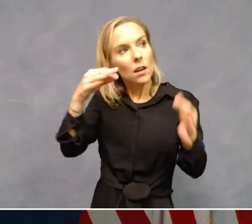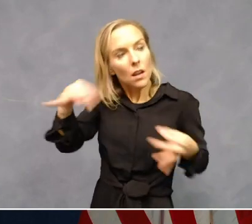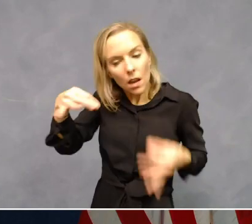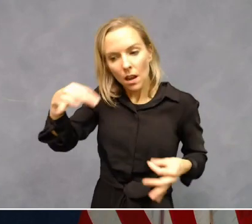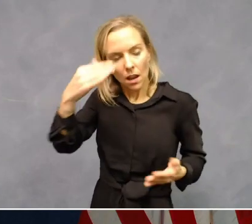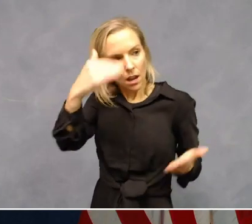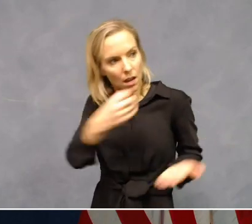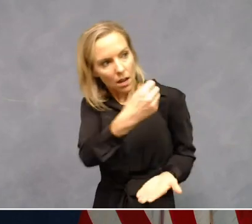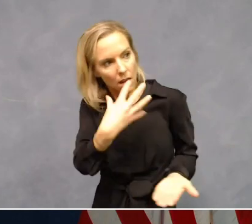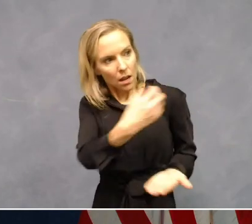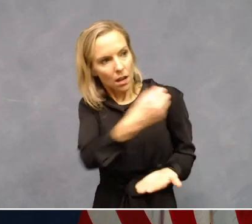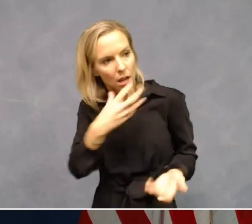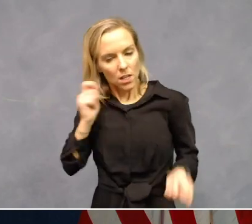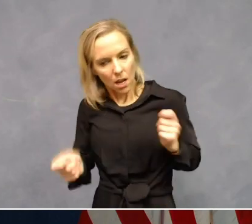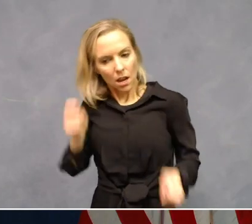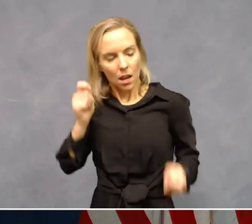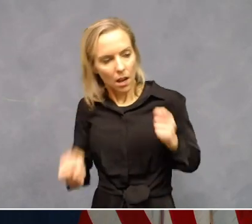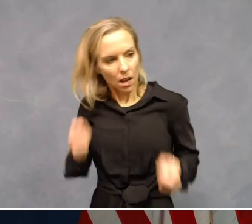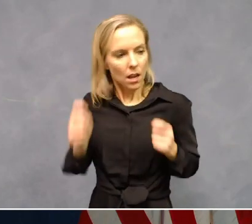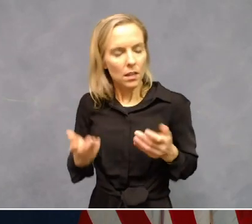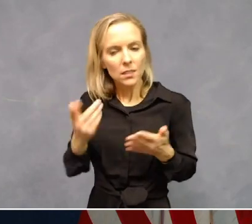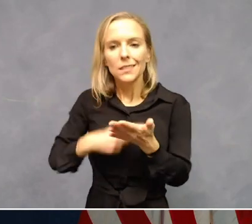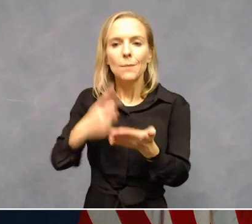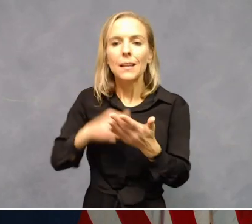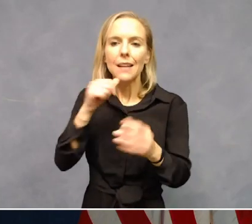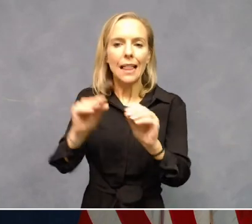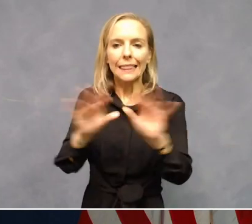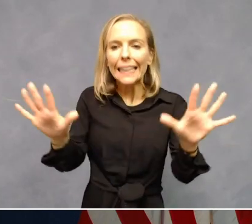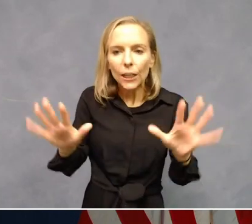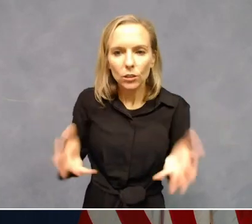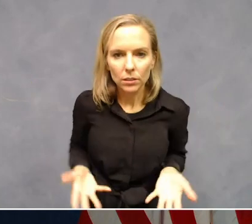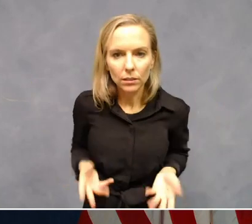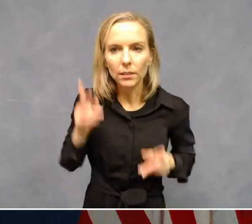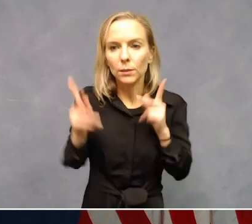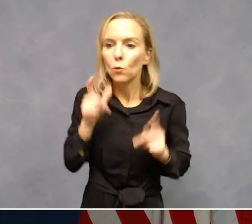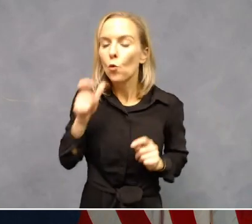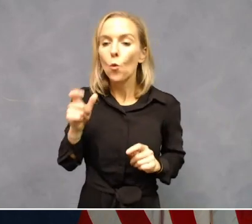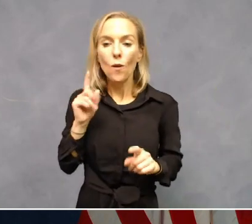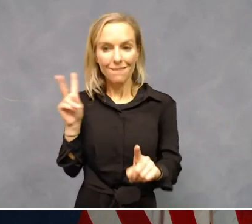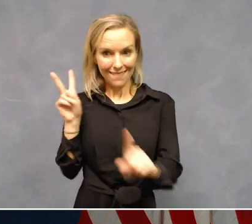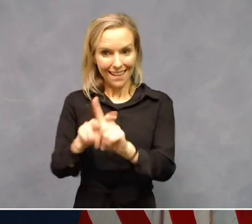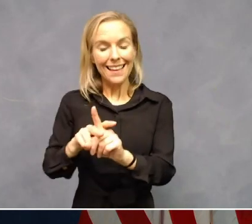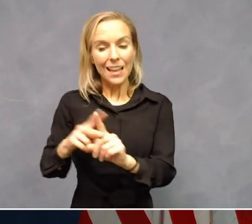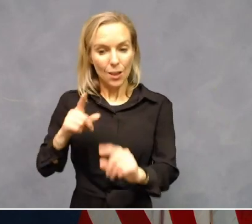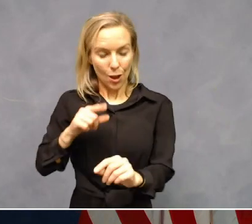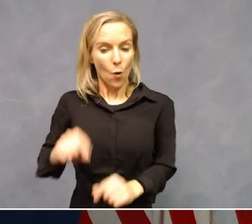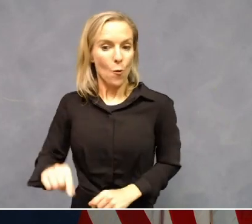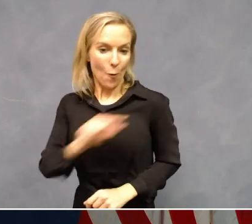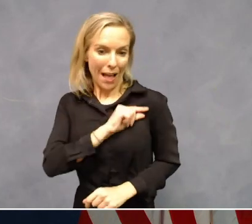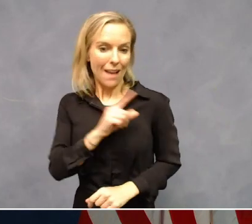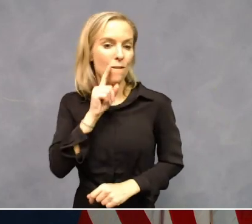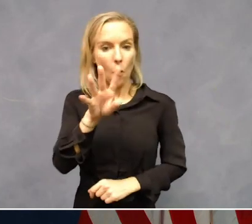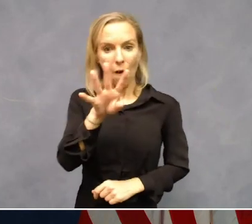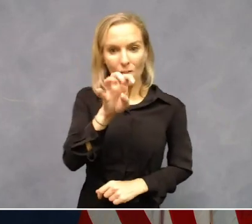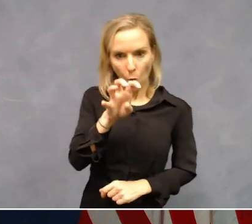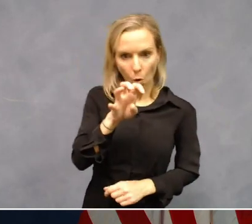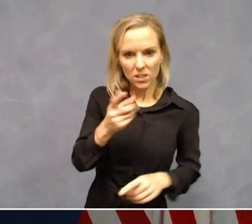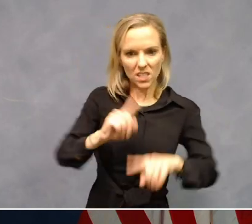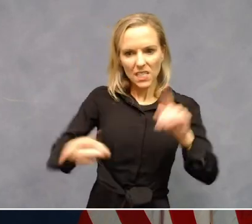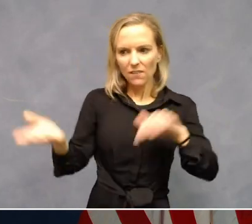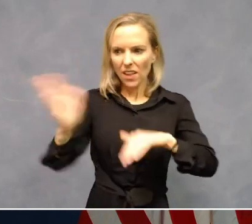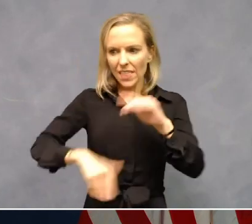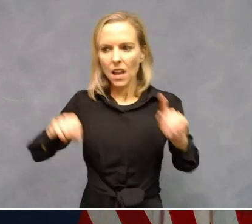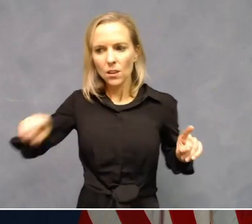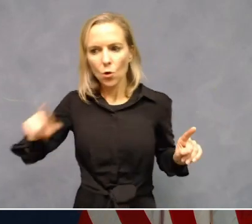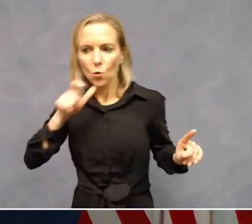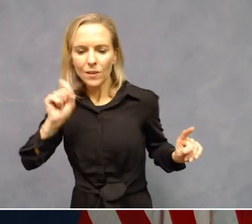the guidance that they give isn't clear. It's like the people who qualify for the $400 additional weeks are different from the people who qualify